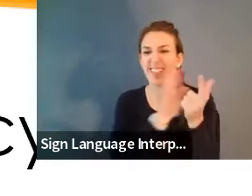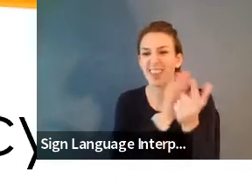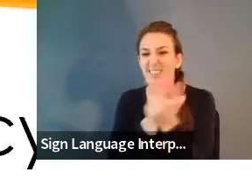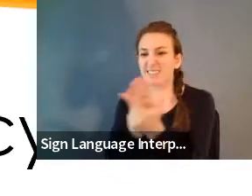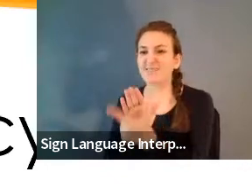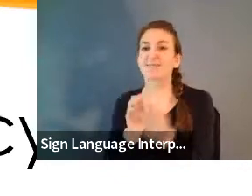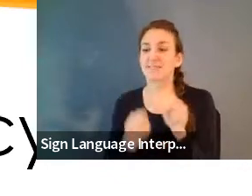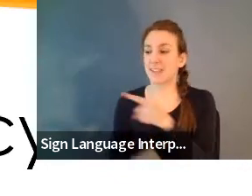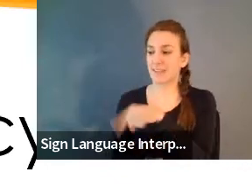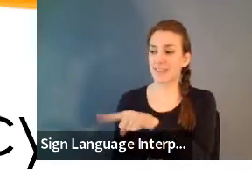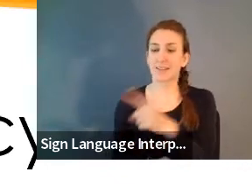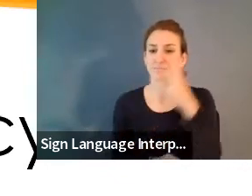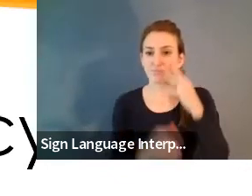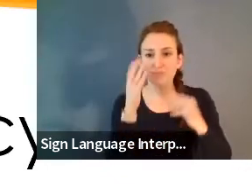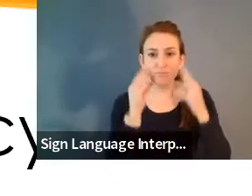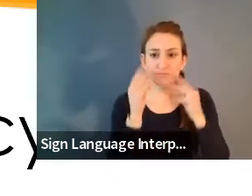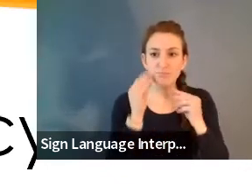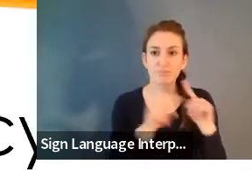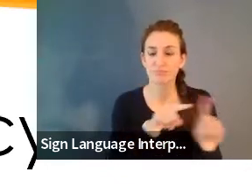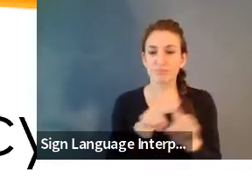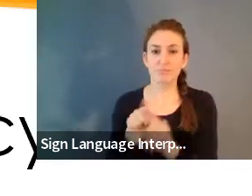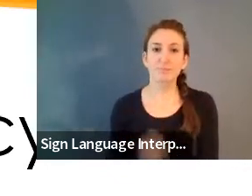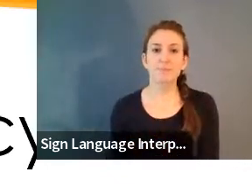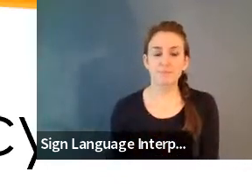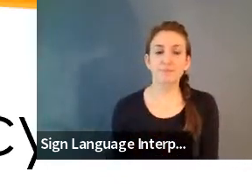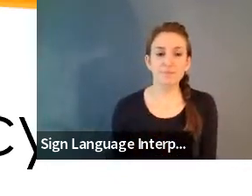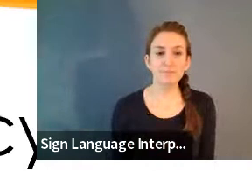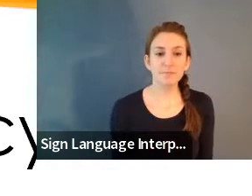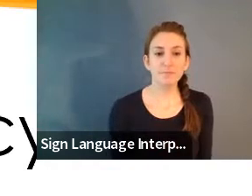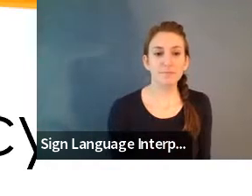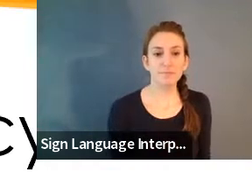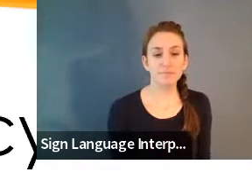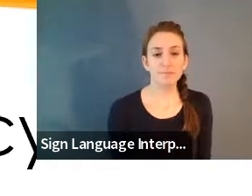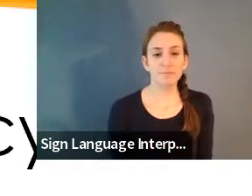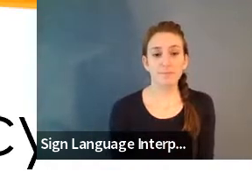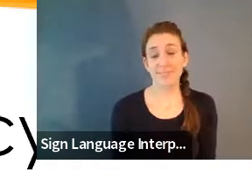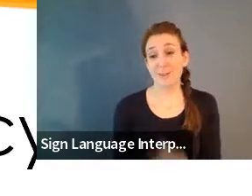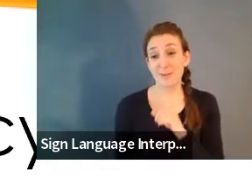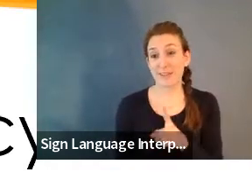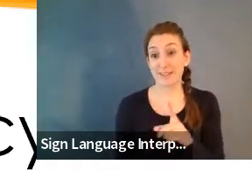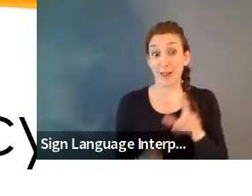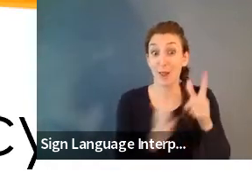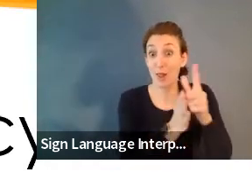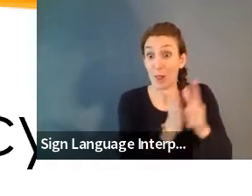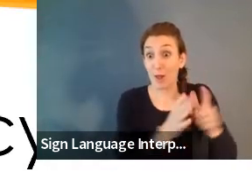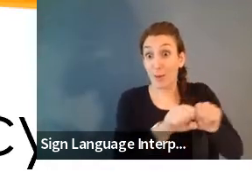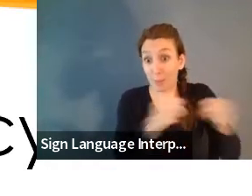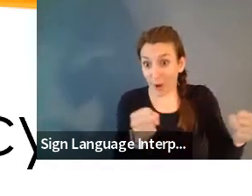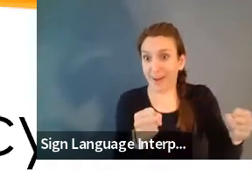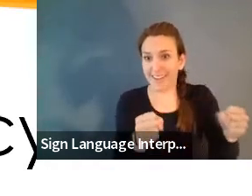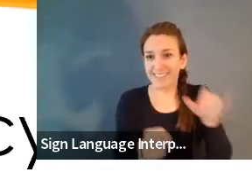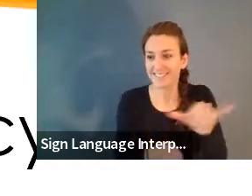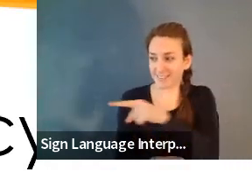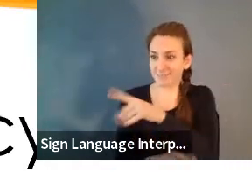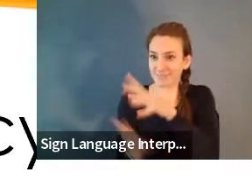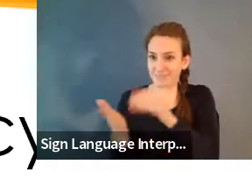food trucks, things like that. And while these aren't necessarily the criminal cases that some of our students might someday go on to